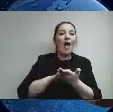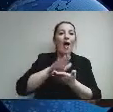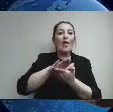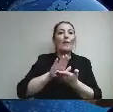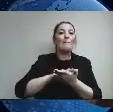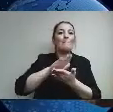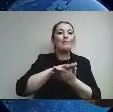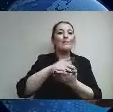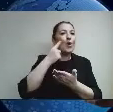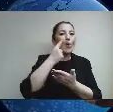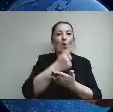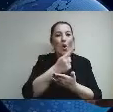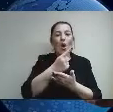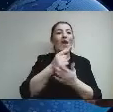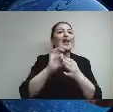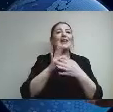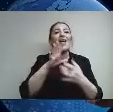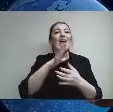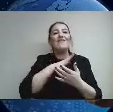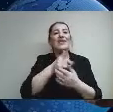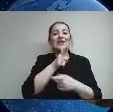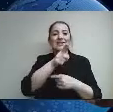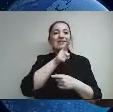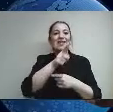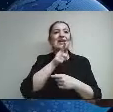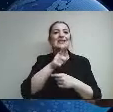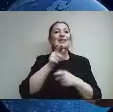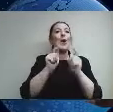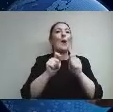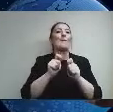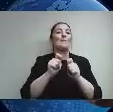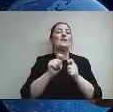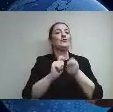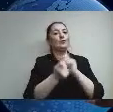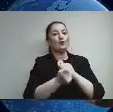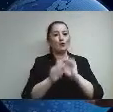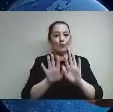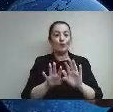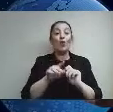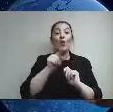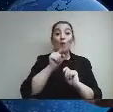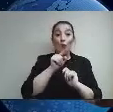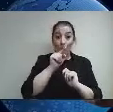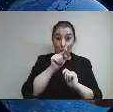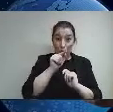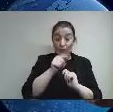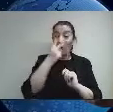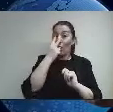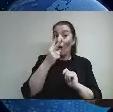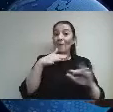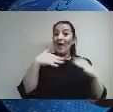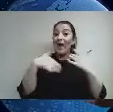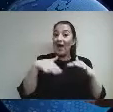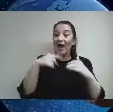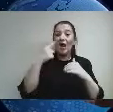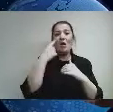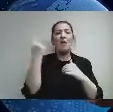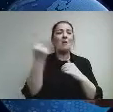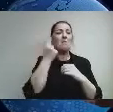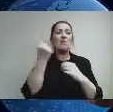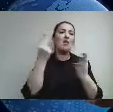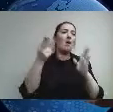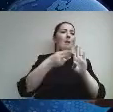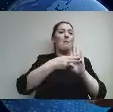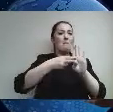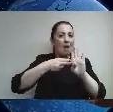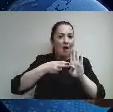usage is being made into audio, and this is how a visually impaired would